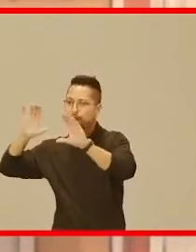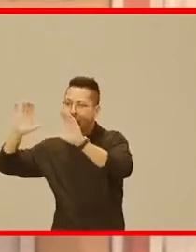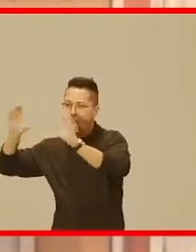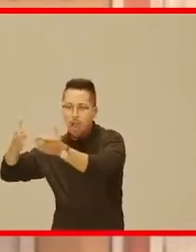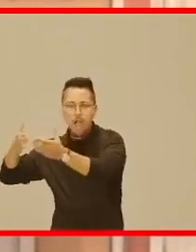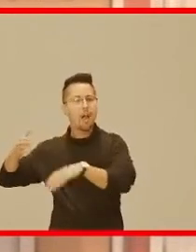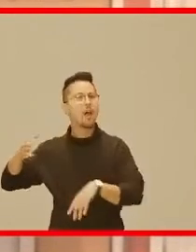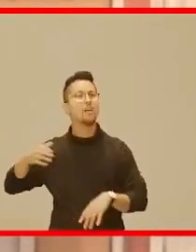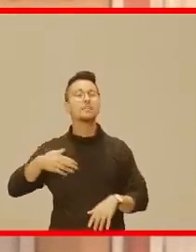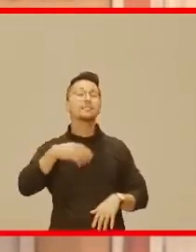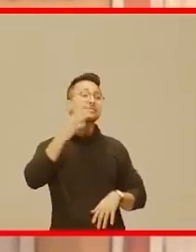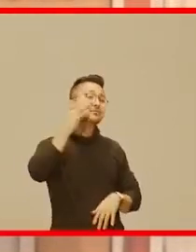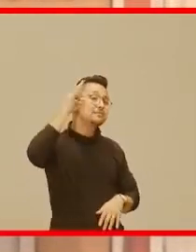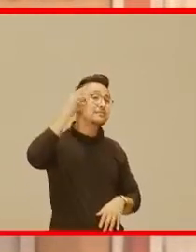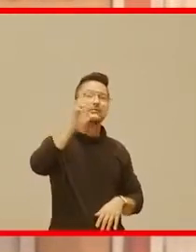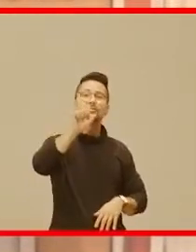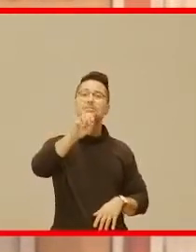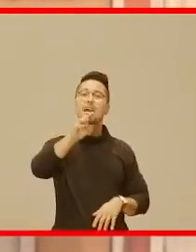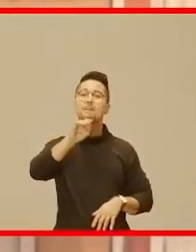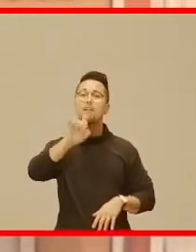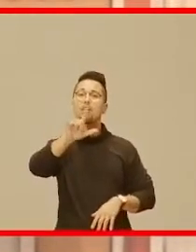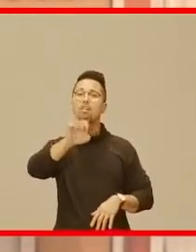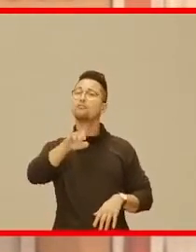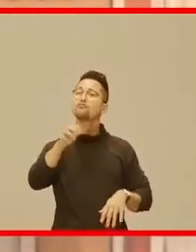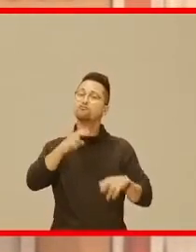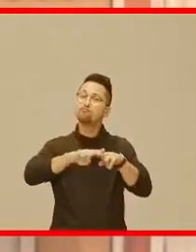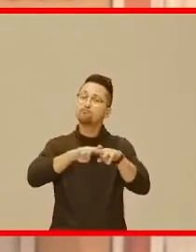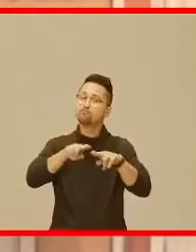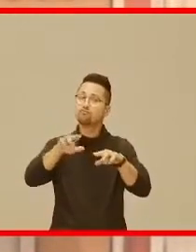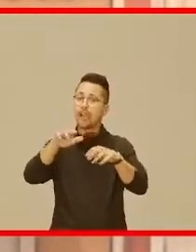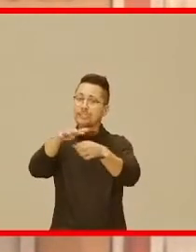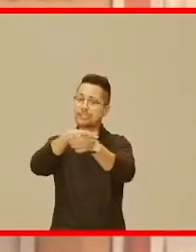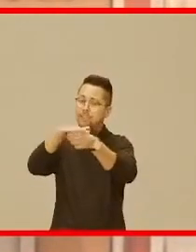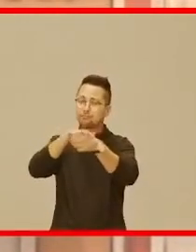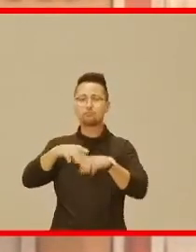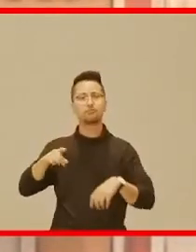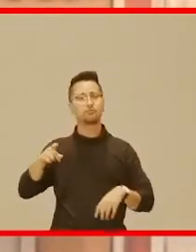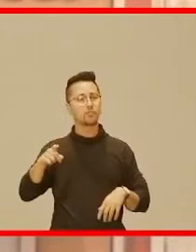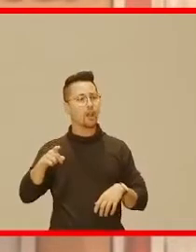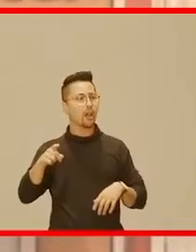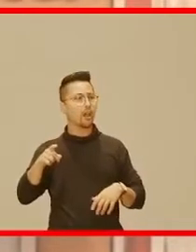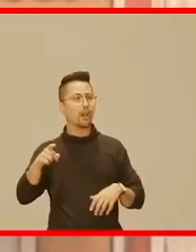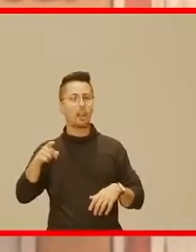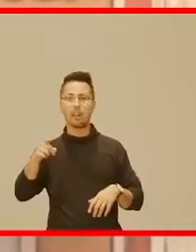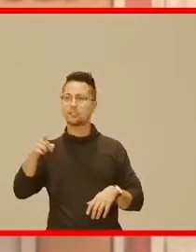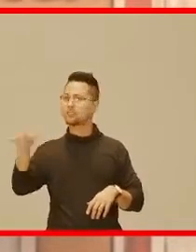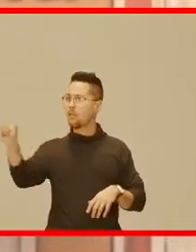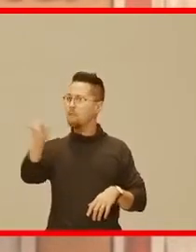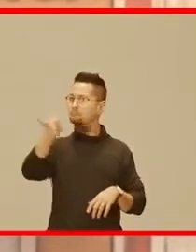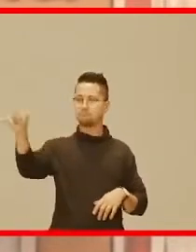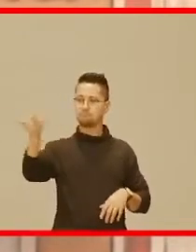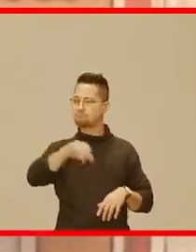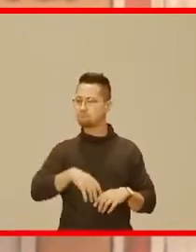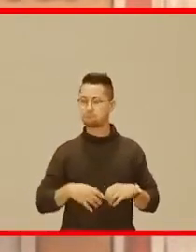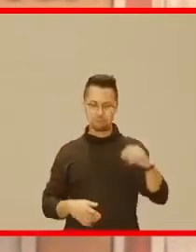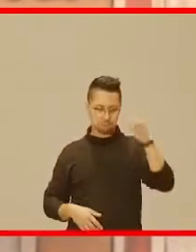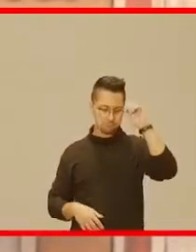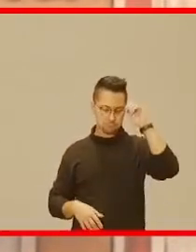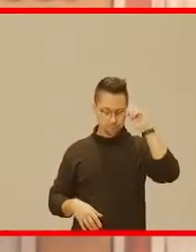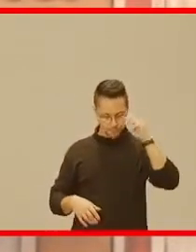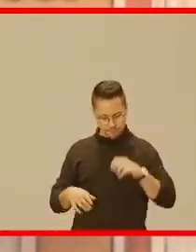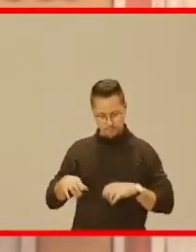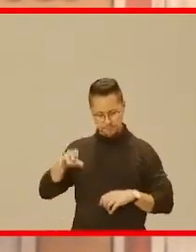train station and Seminole State Colleges. And I like to have the bus stop each side at the corner of